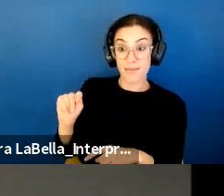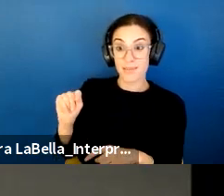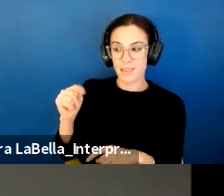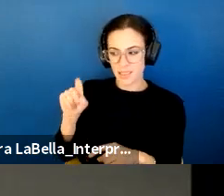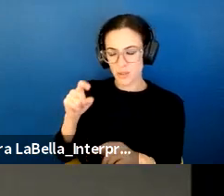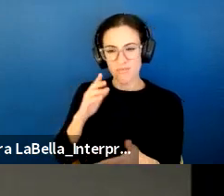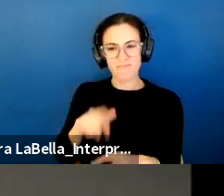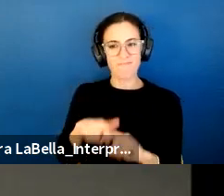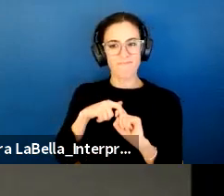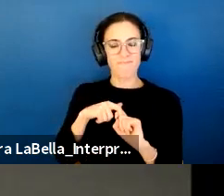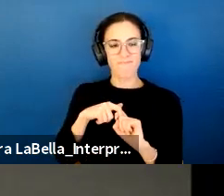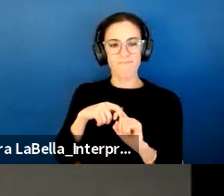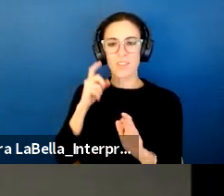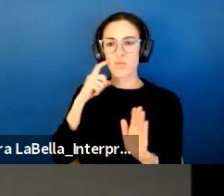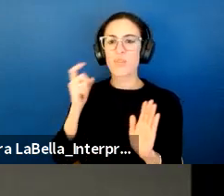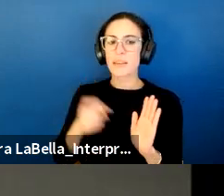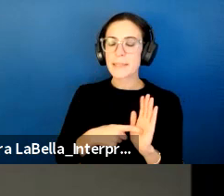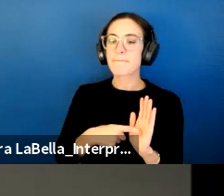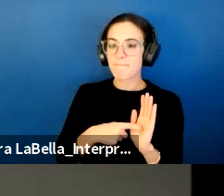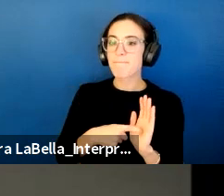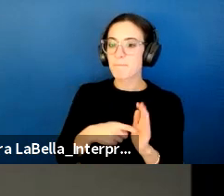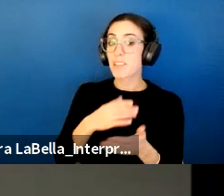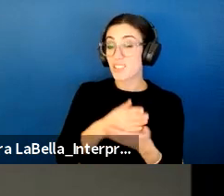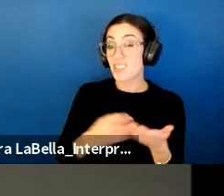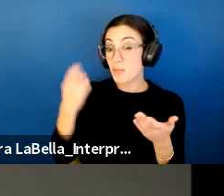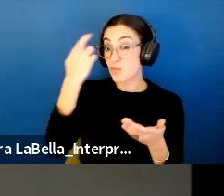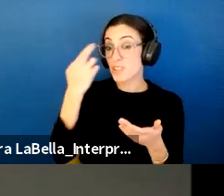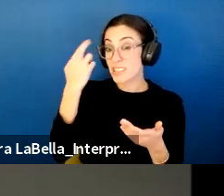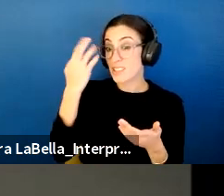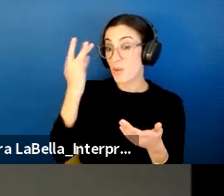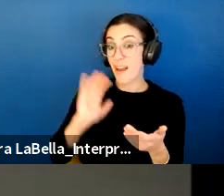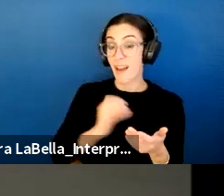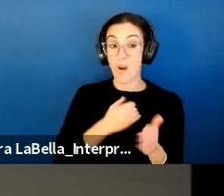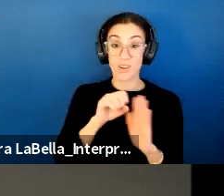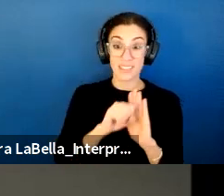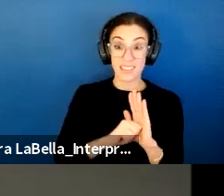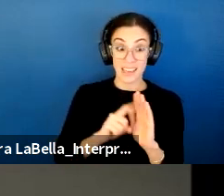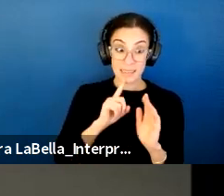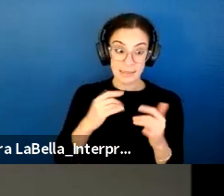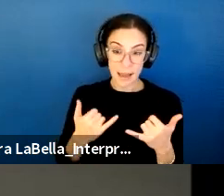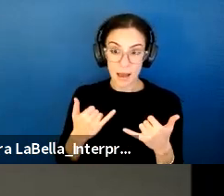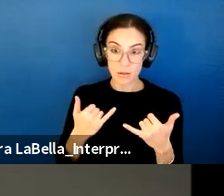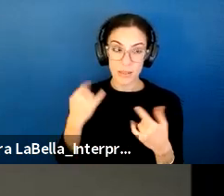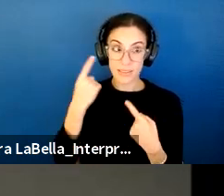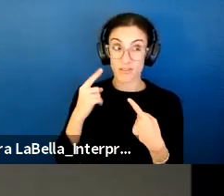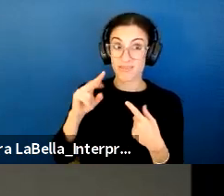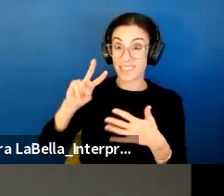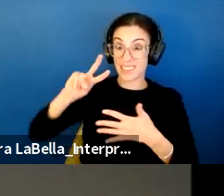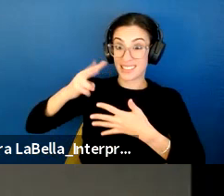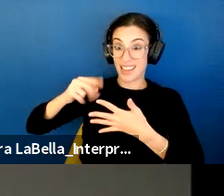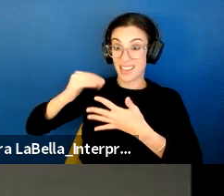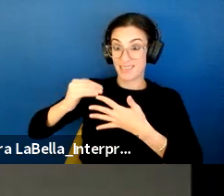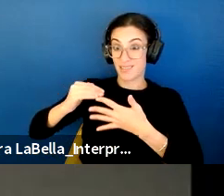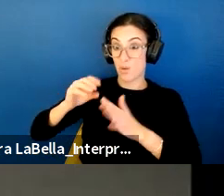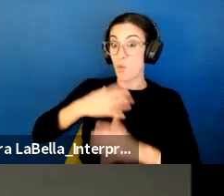recognize, that there are some reasons why our state may now be considered the second whitest in the country. And so we have